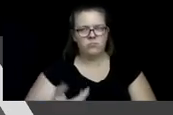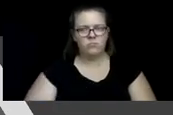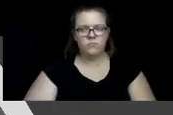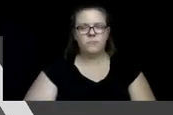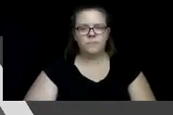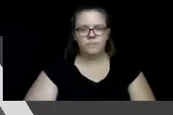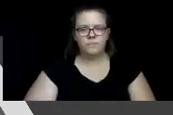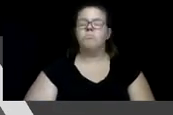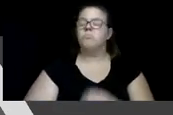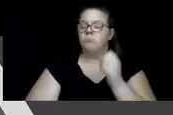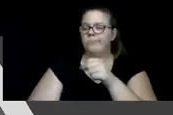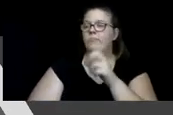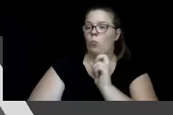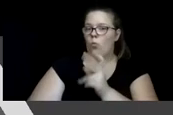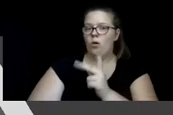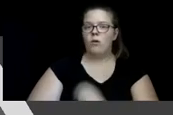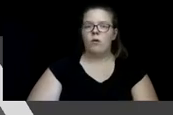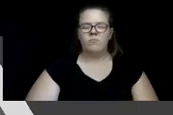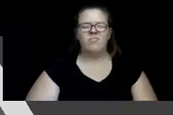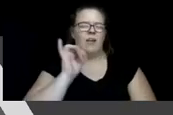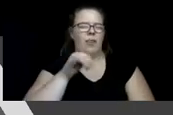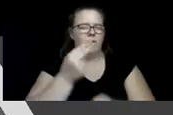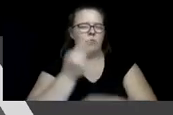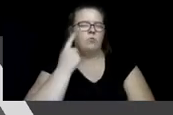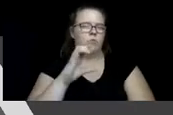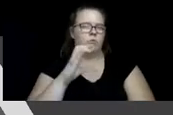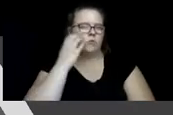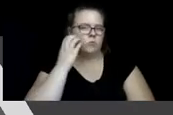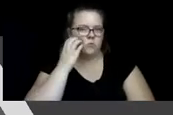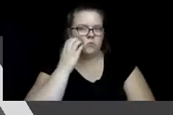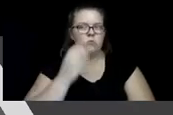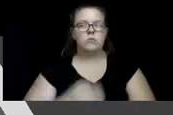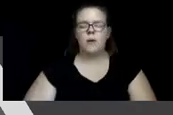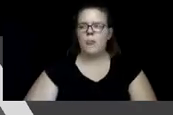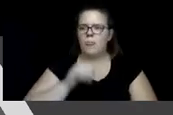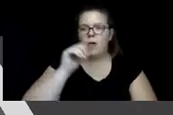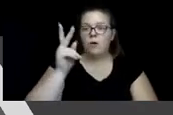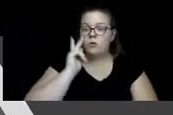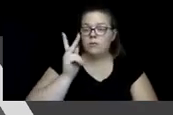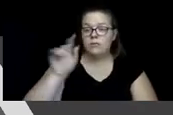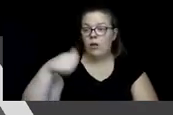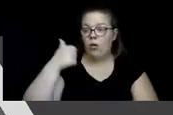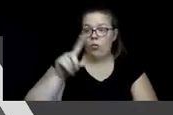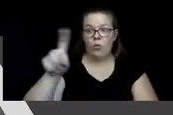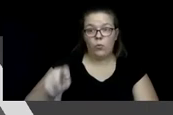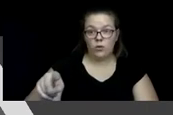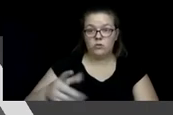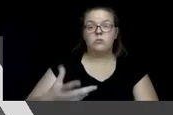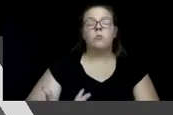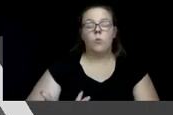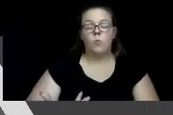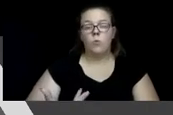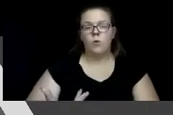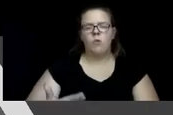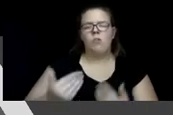Yeah, okay. That's what we would use for cell phones. Okay. I don't see any other questions. We have